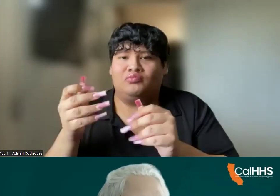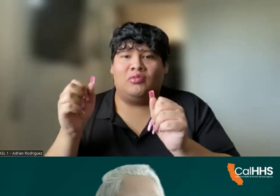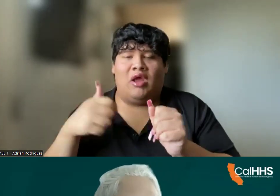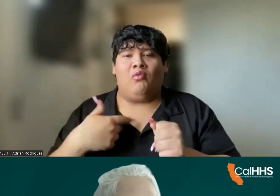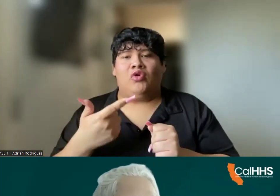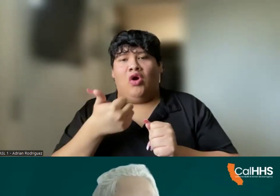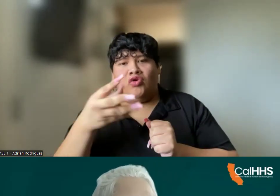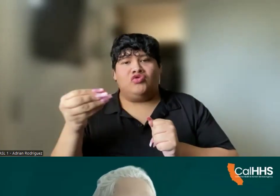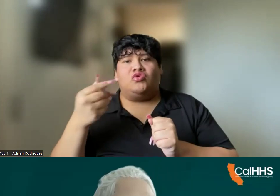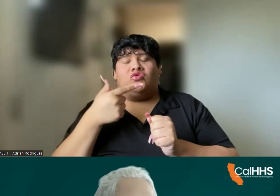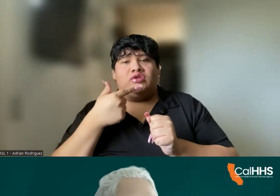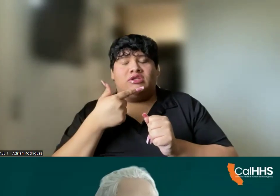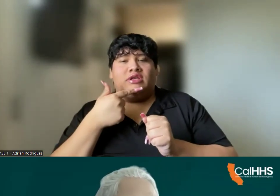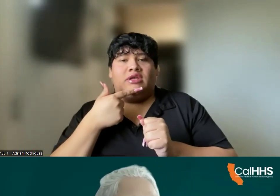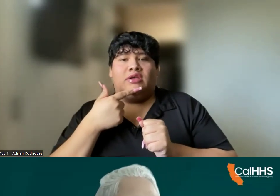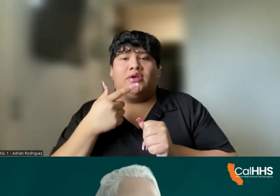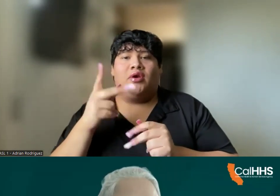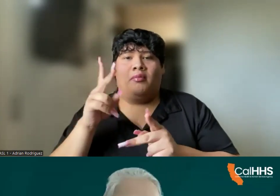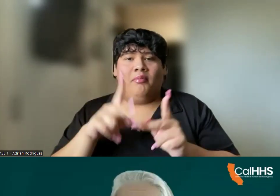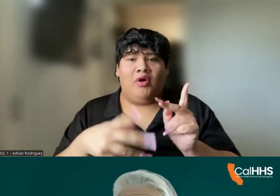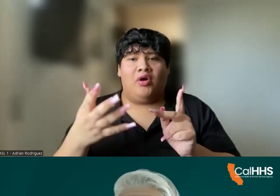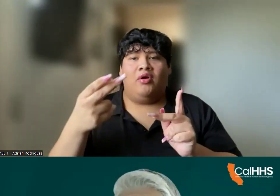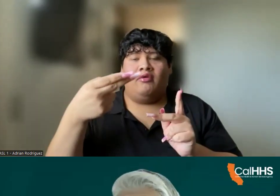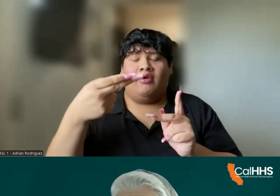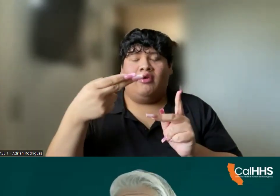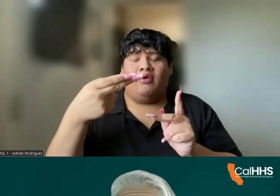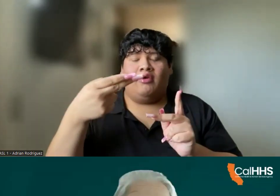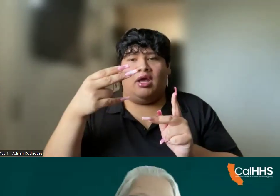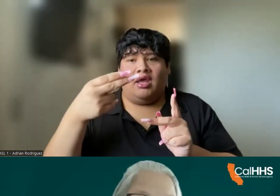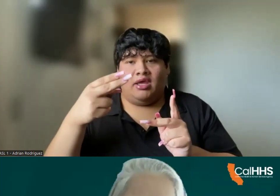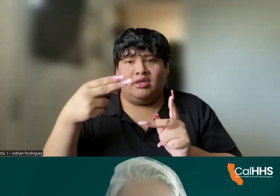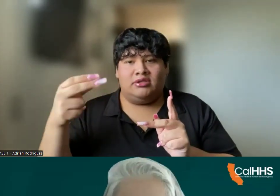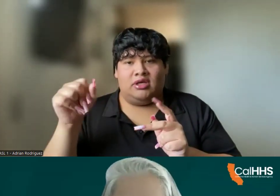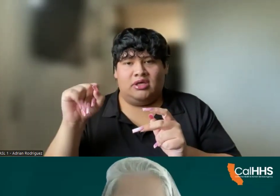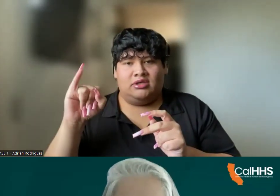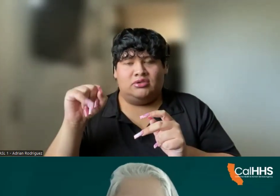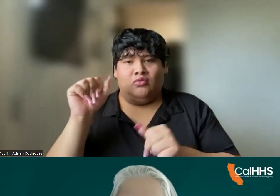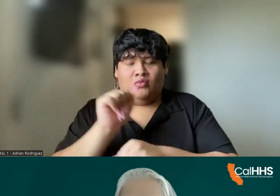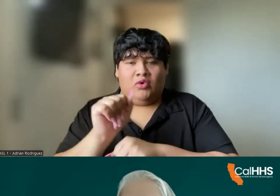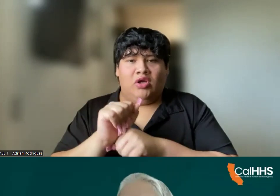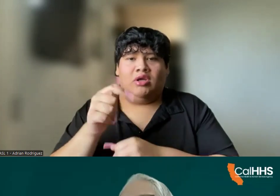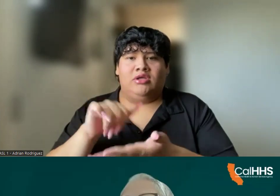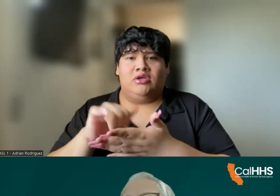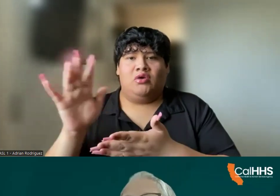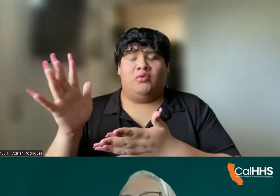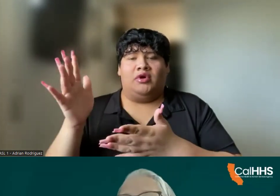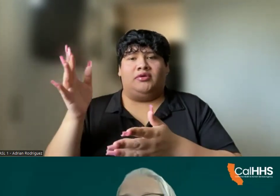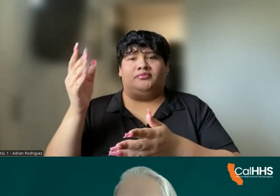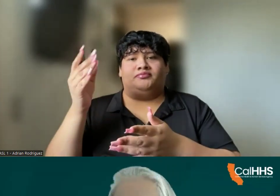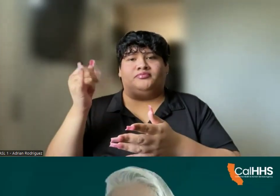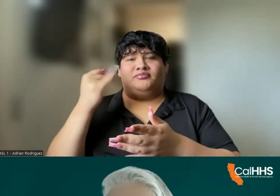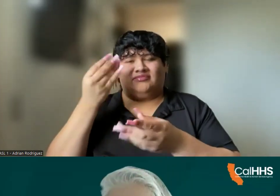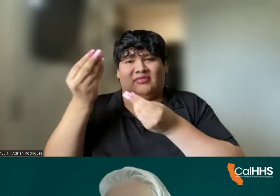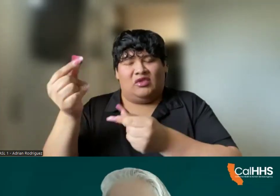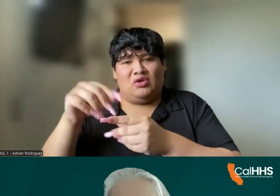say that part of HCI's work in writing their application that was submitted to the federal government